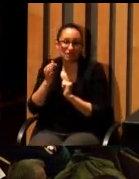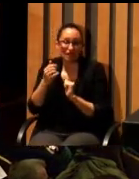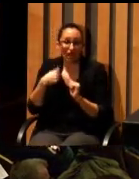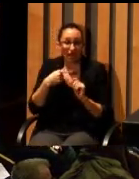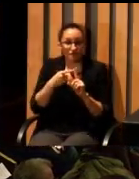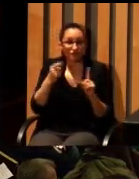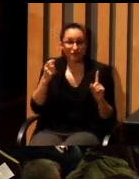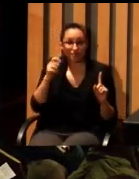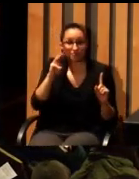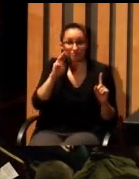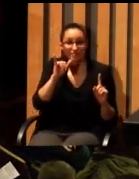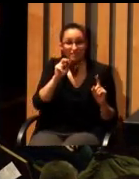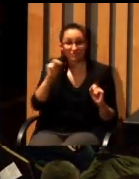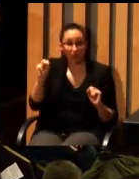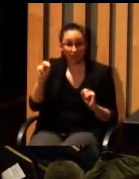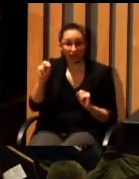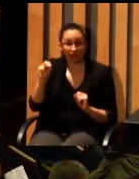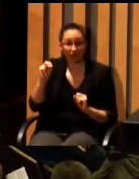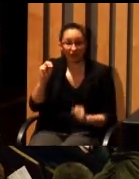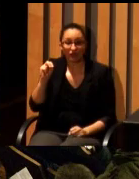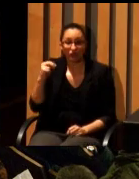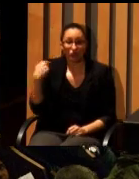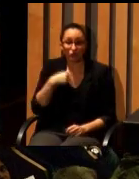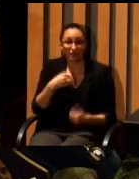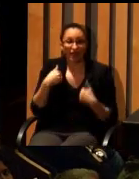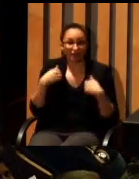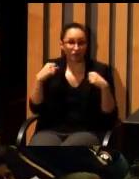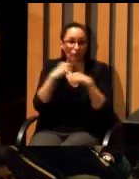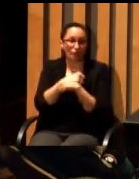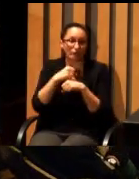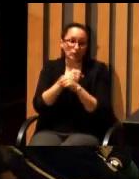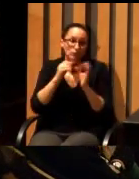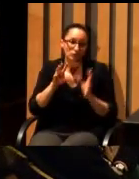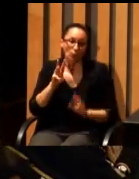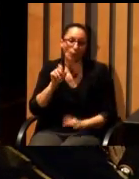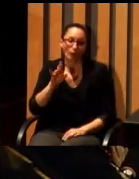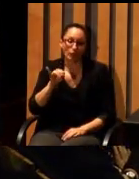Lake, Minnesota, and we have the Warriors.